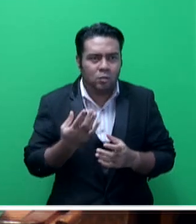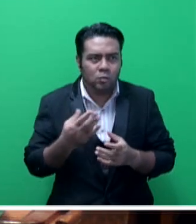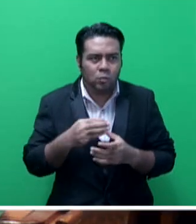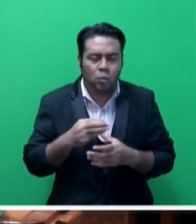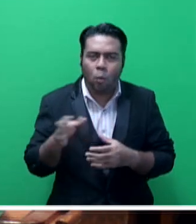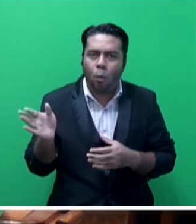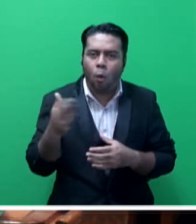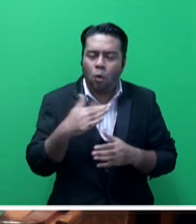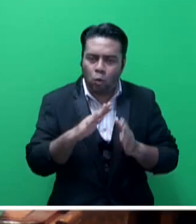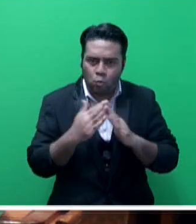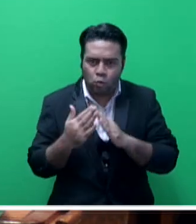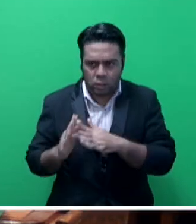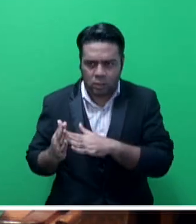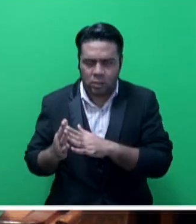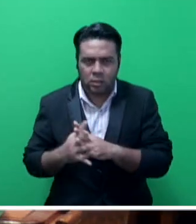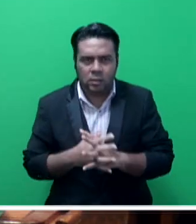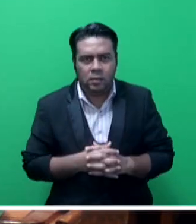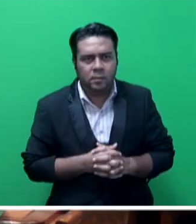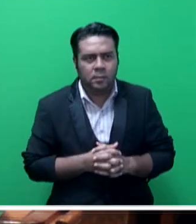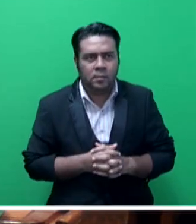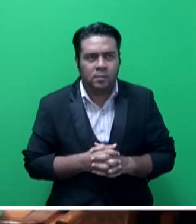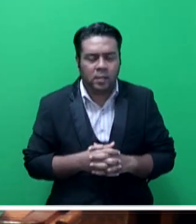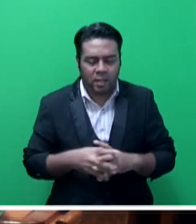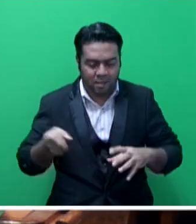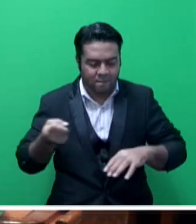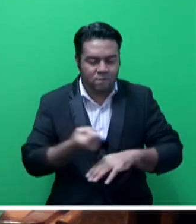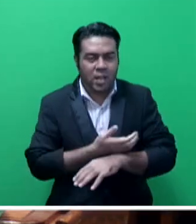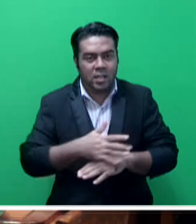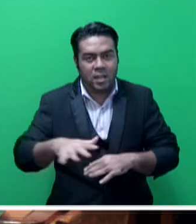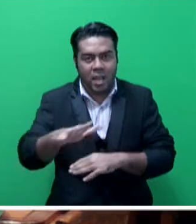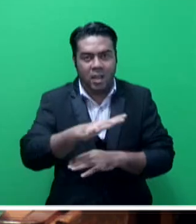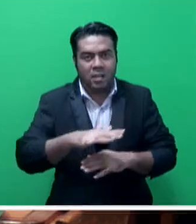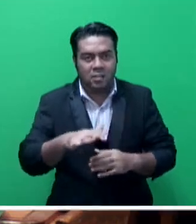these communities in the affected areas.